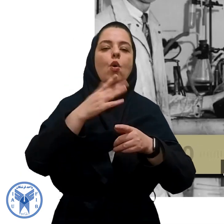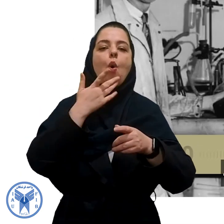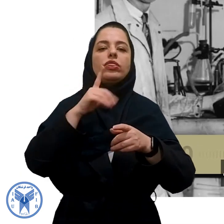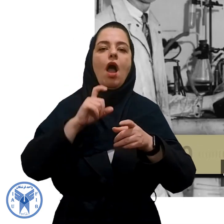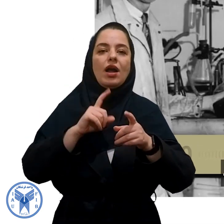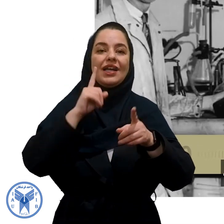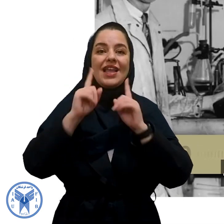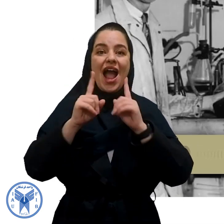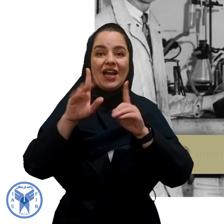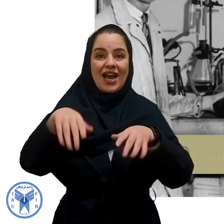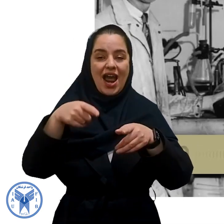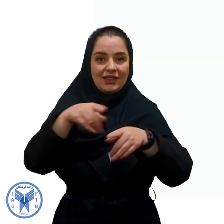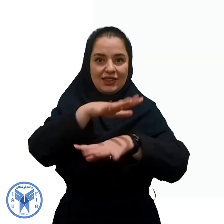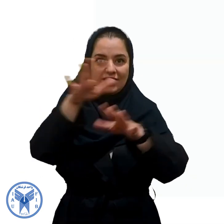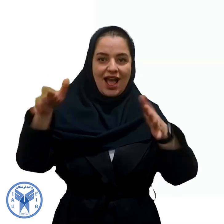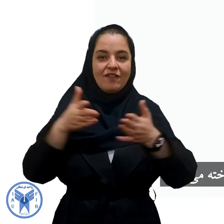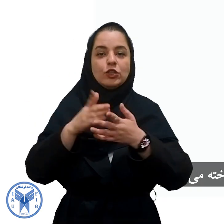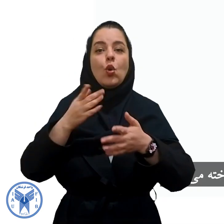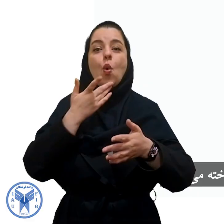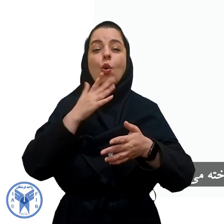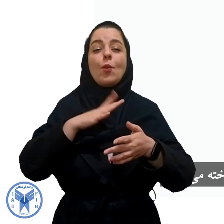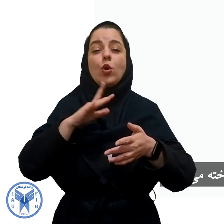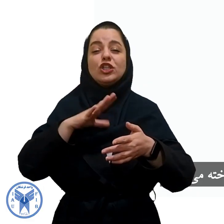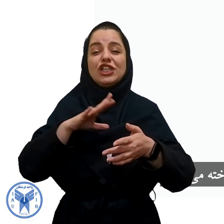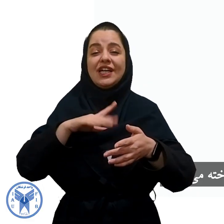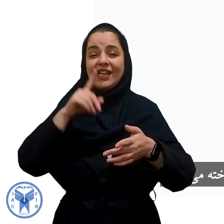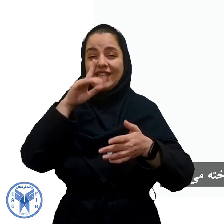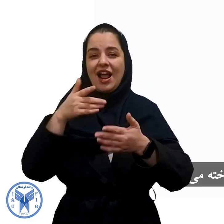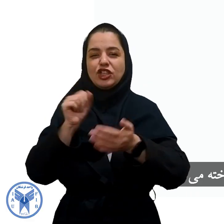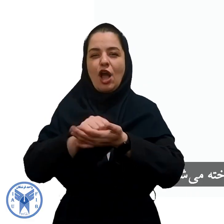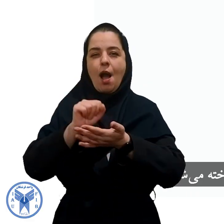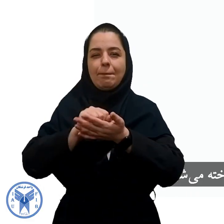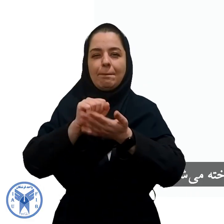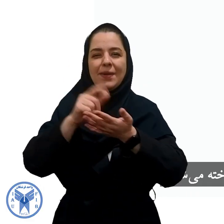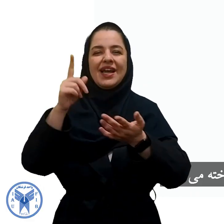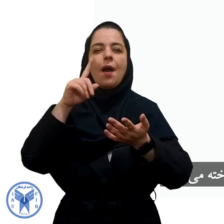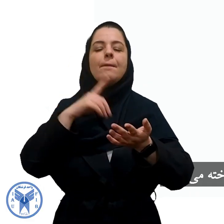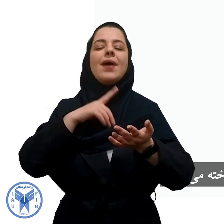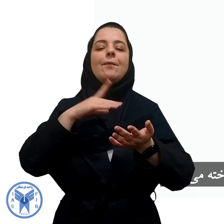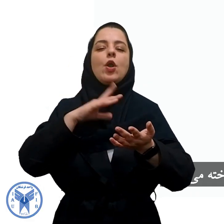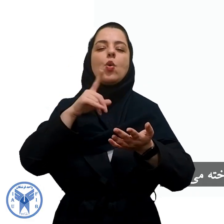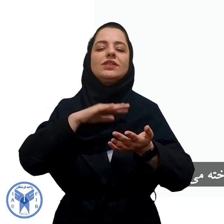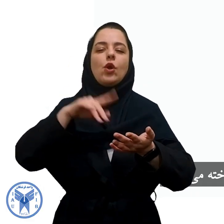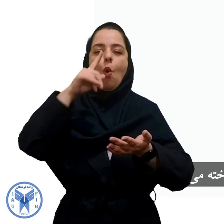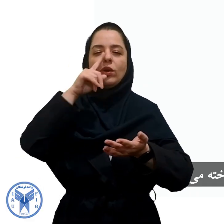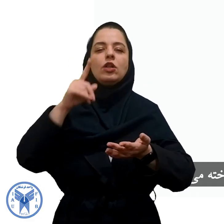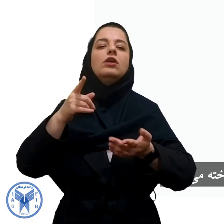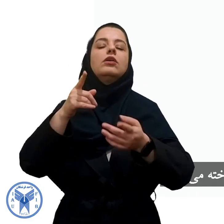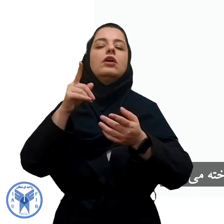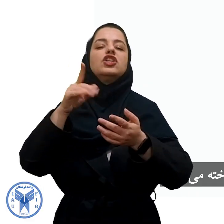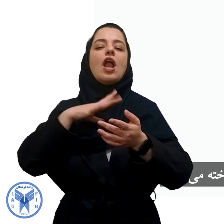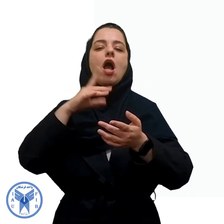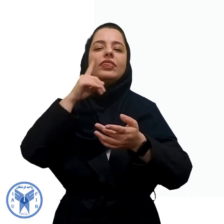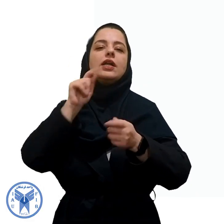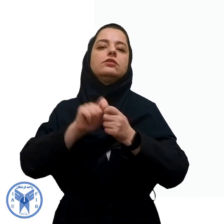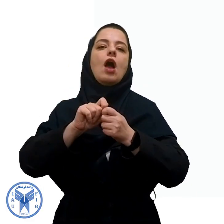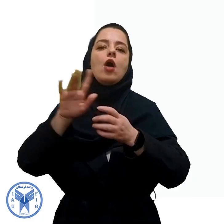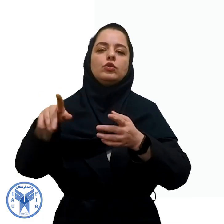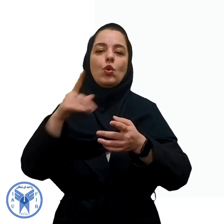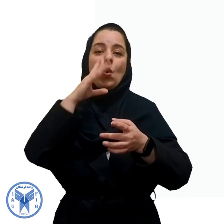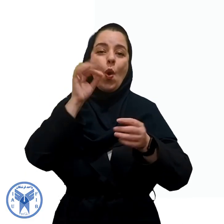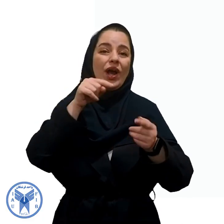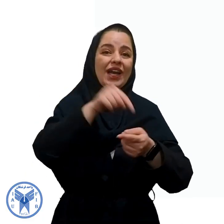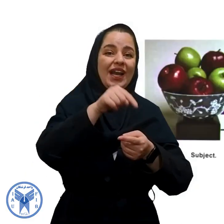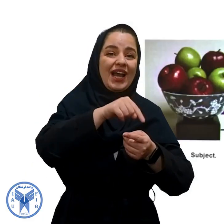Kodak research labs. Chromogenic color prints are made with a gelatin emulsion. It's based